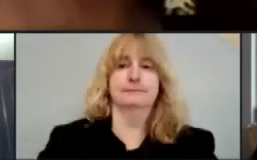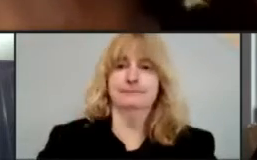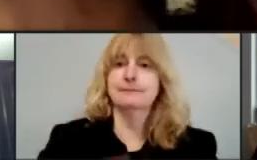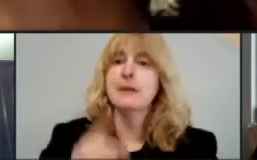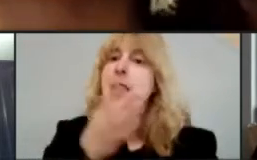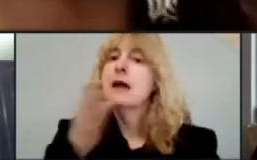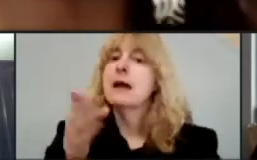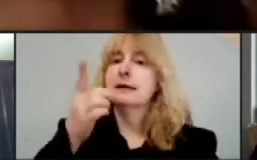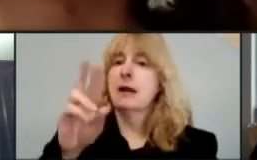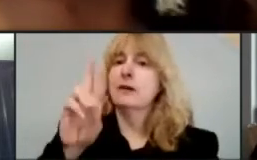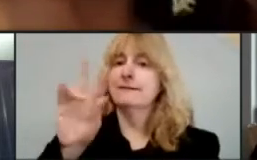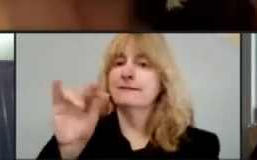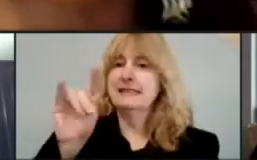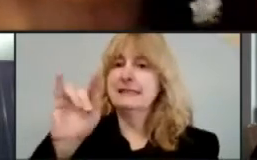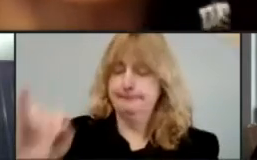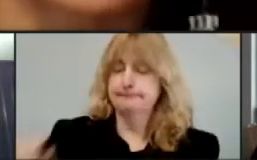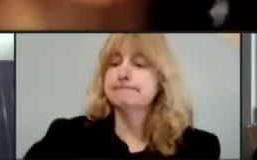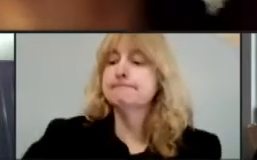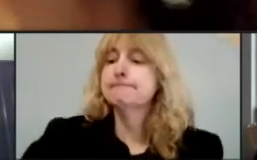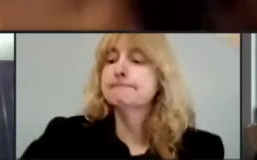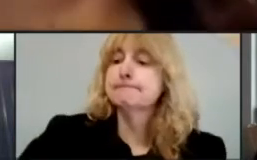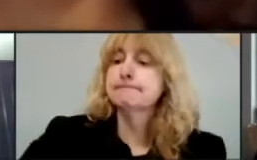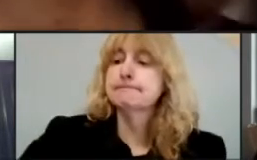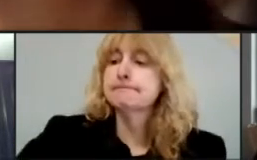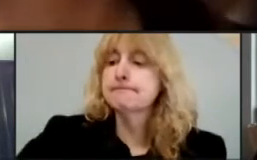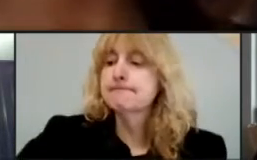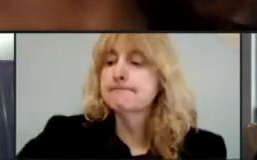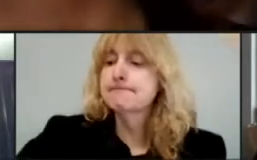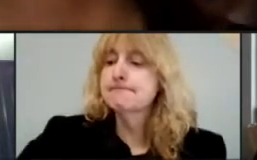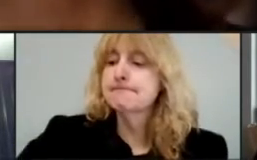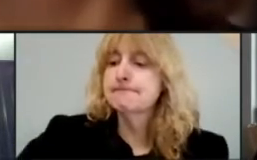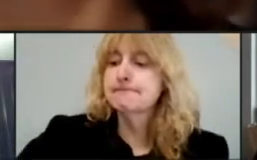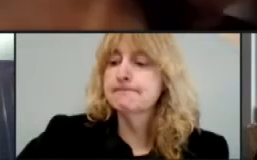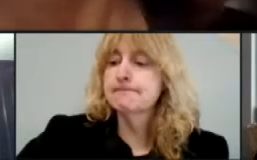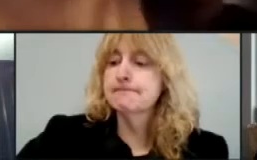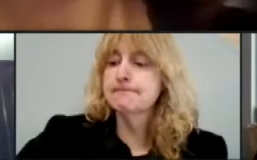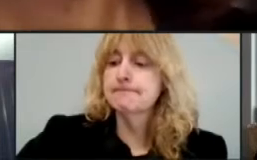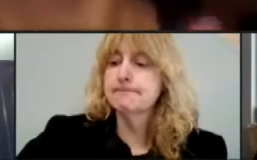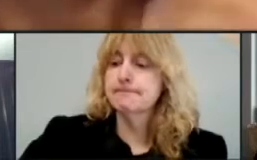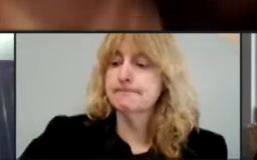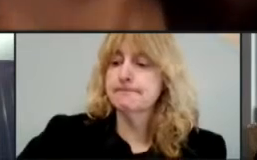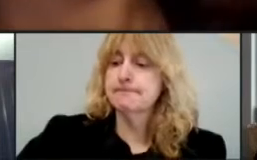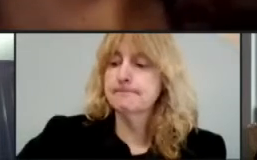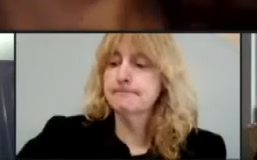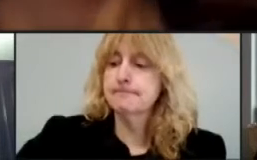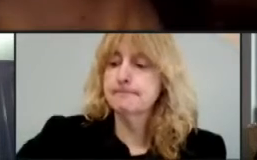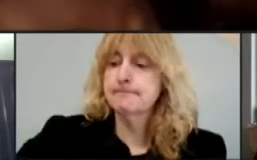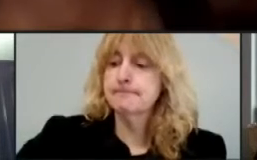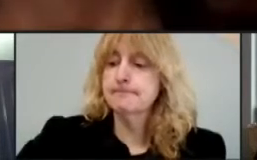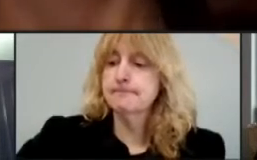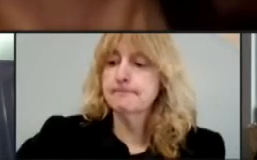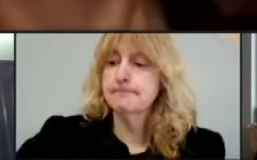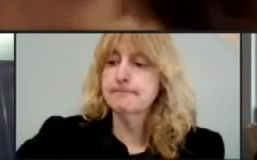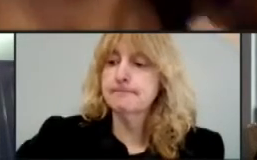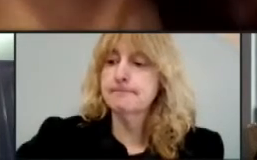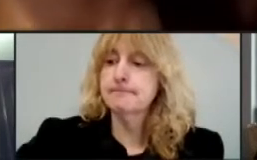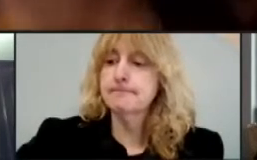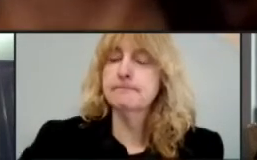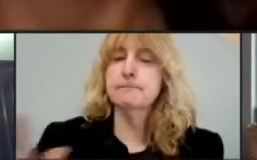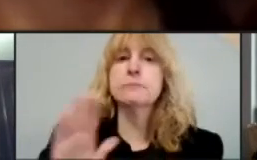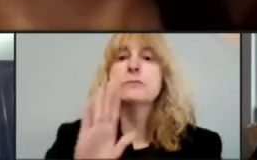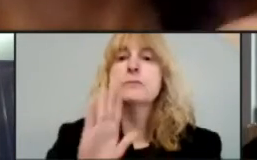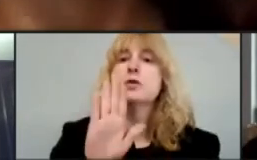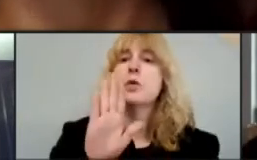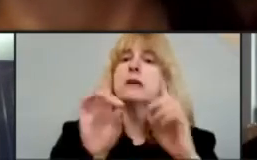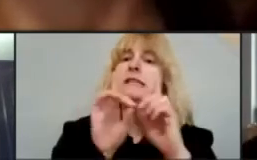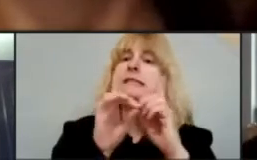give us some updates, where is the district when we're looking at the issues of going back to face-to-face, online